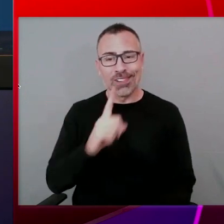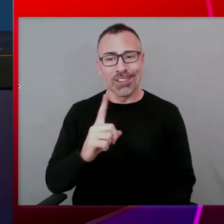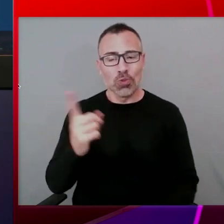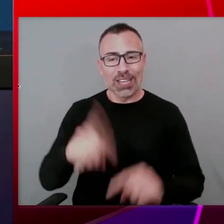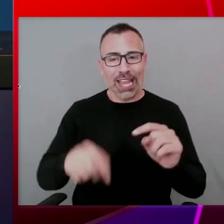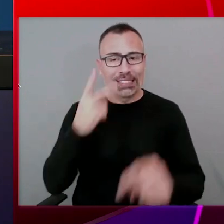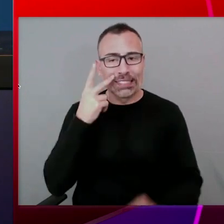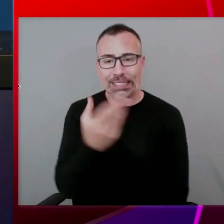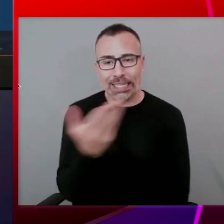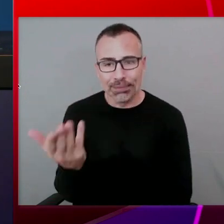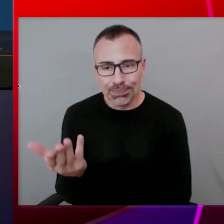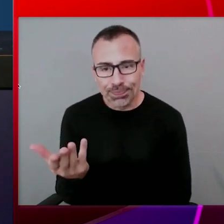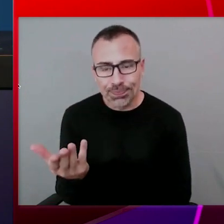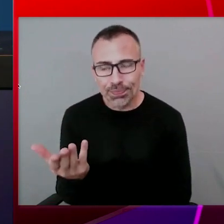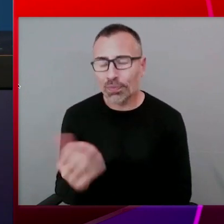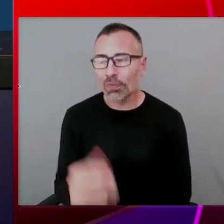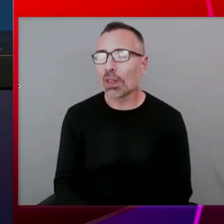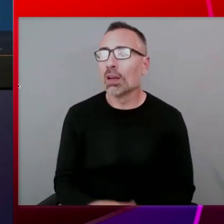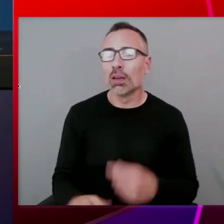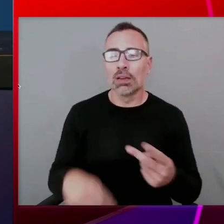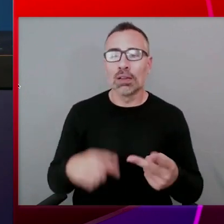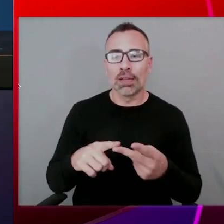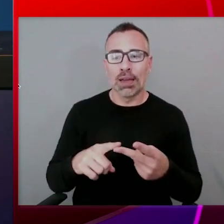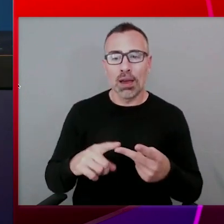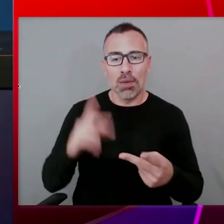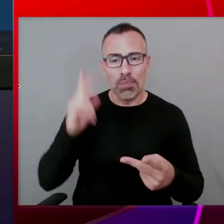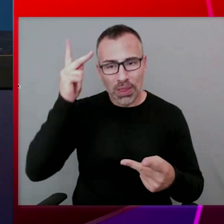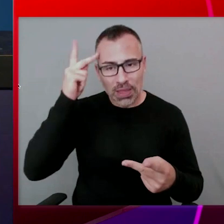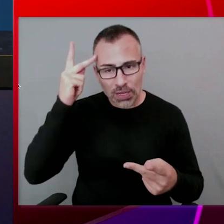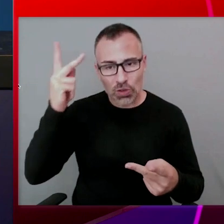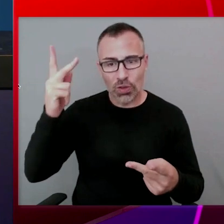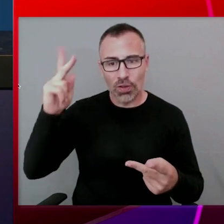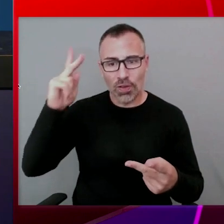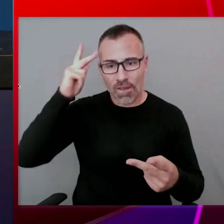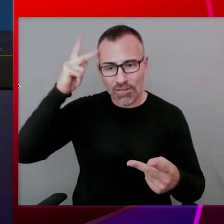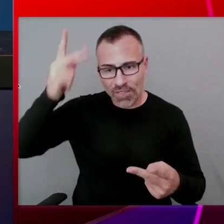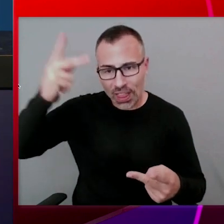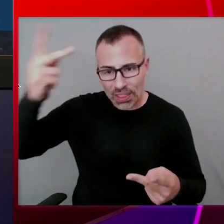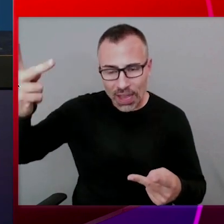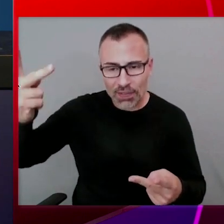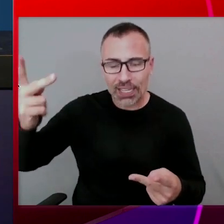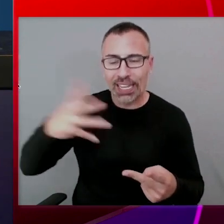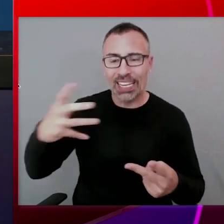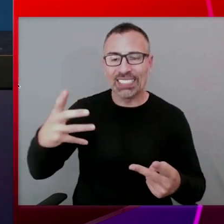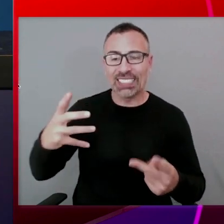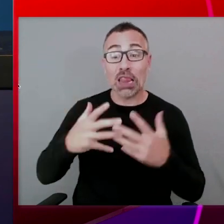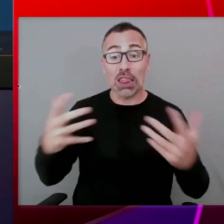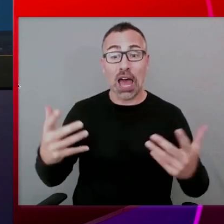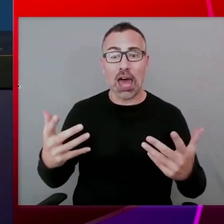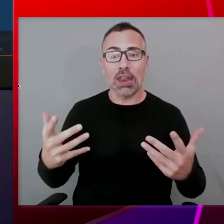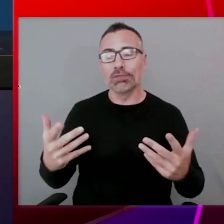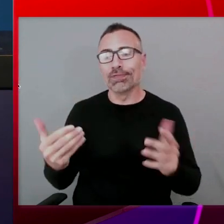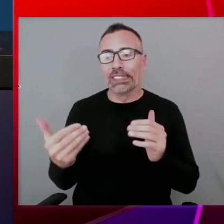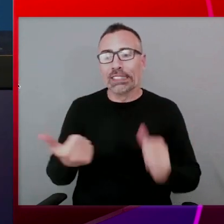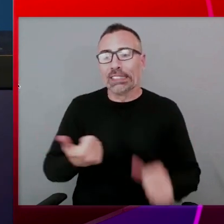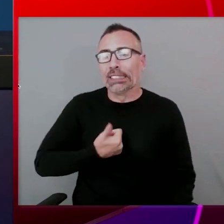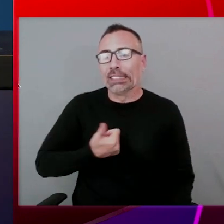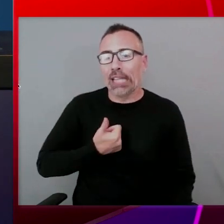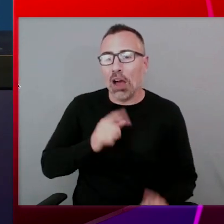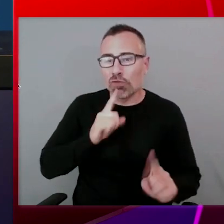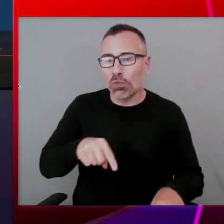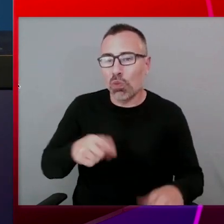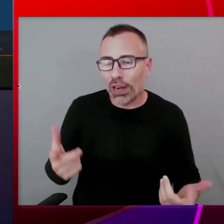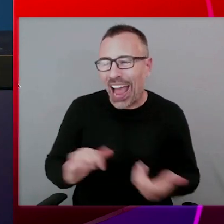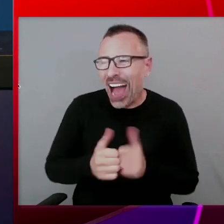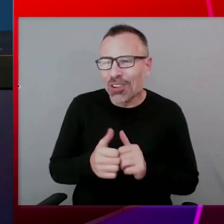and politically, philosophically, it's a lot of self-reporting. It's a lot of how do we actually